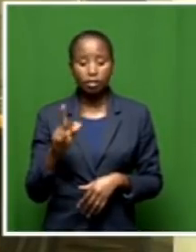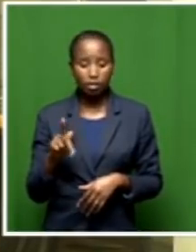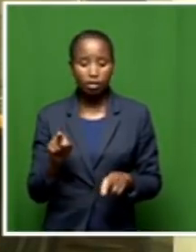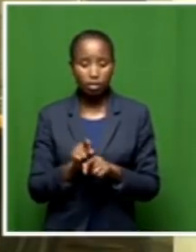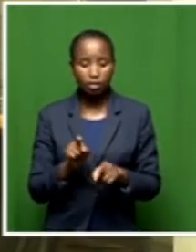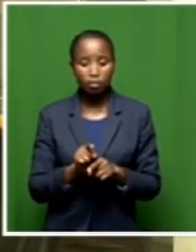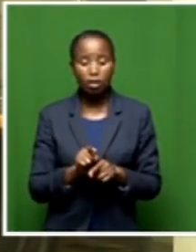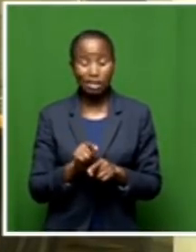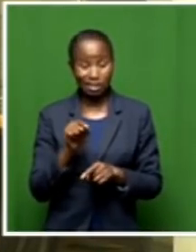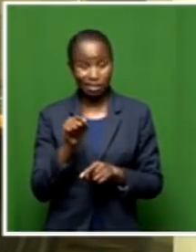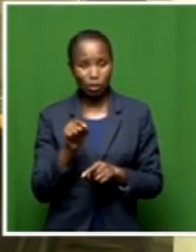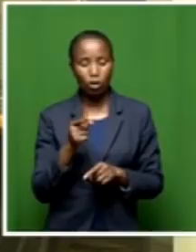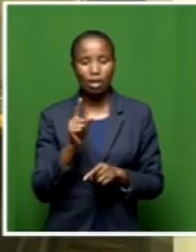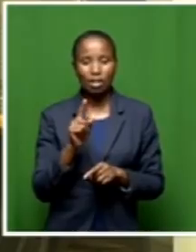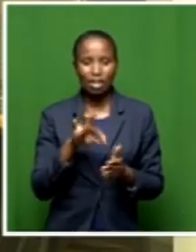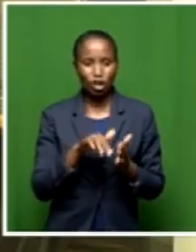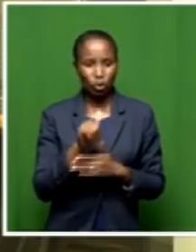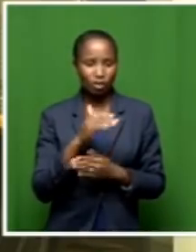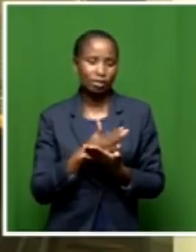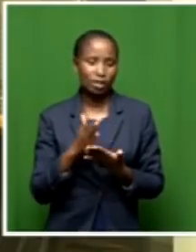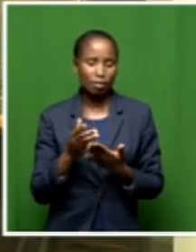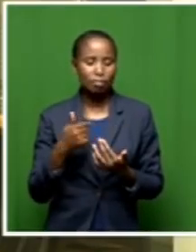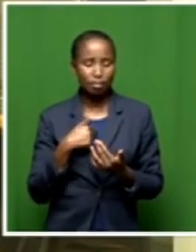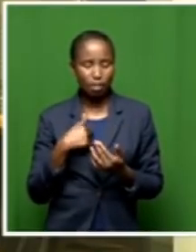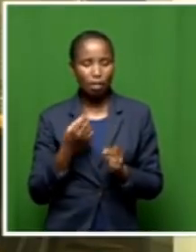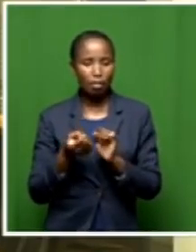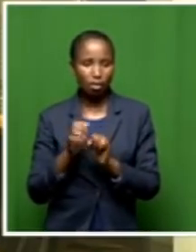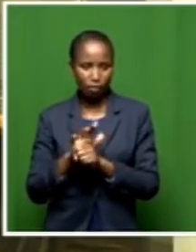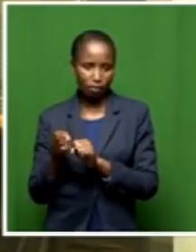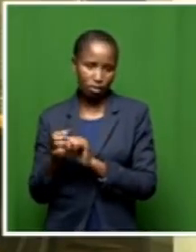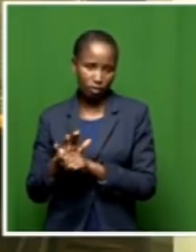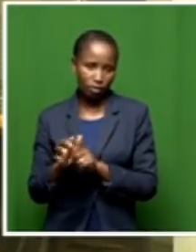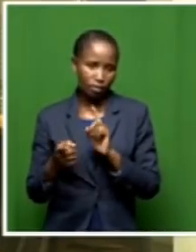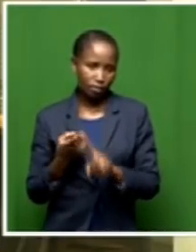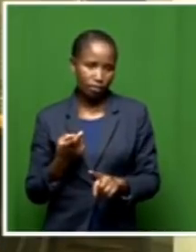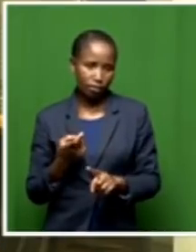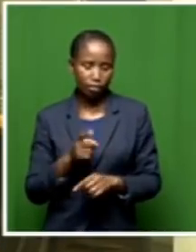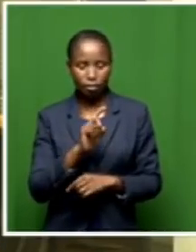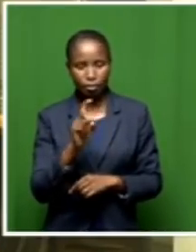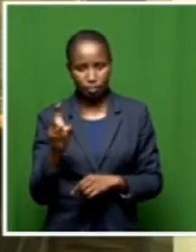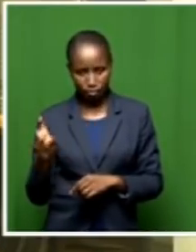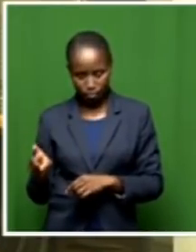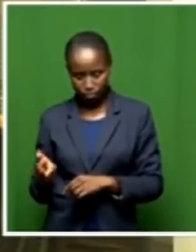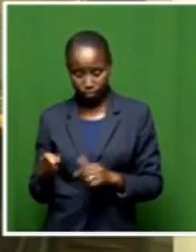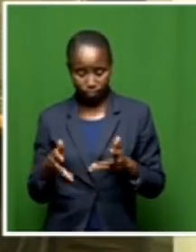this part of the world in the last couple of years. Not a lot